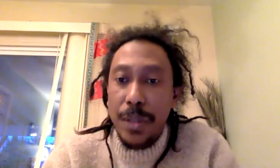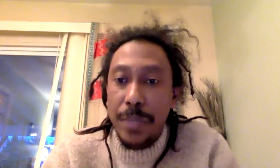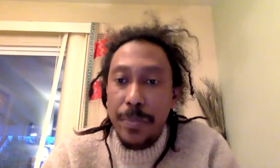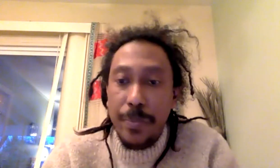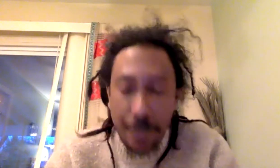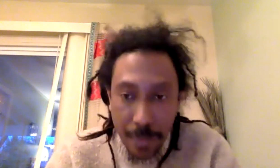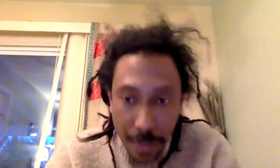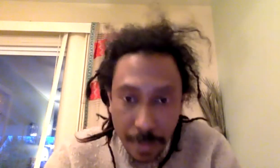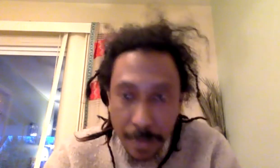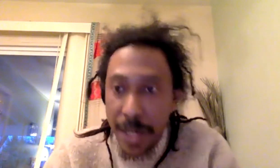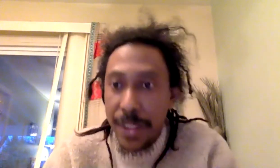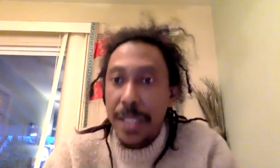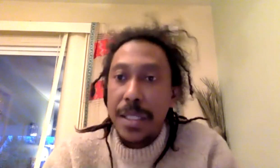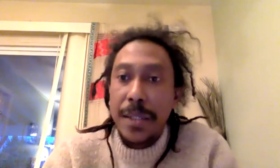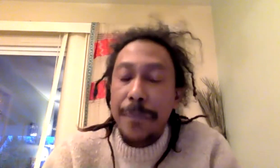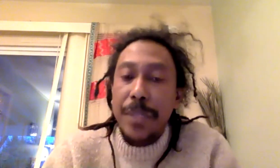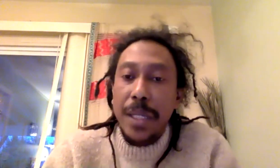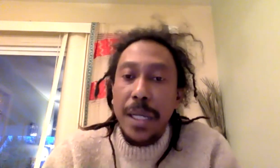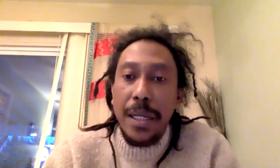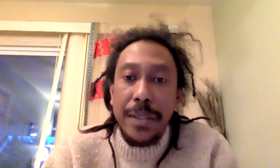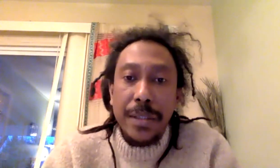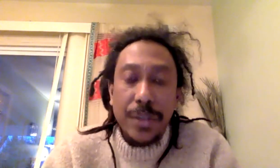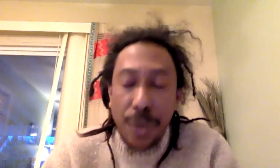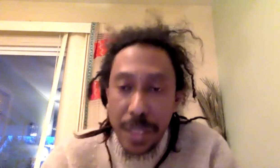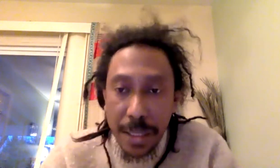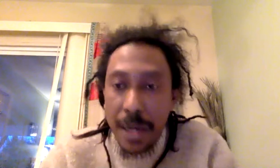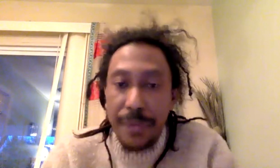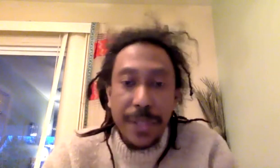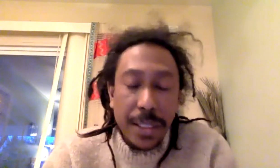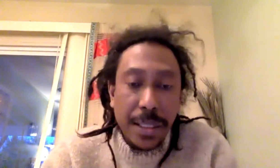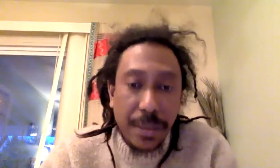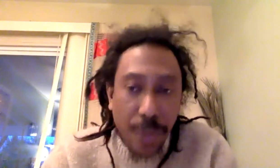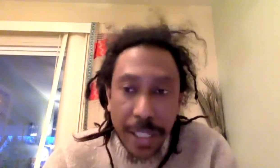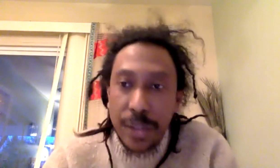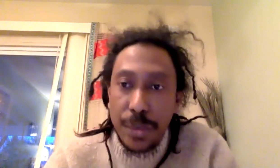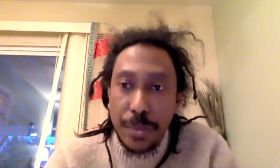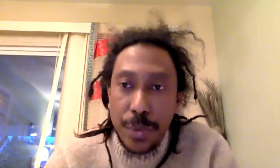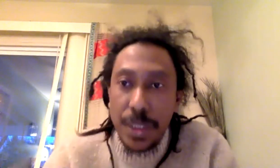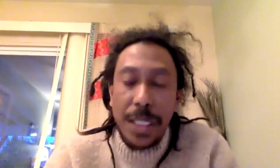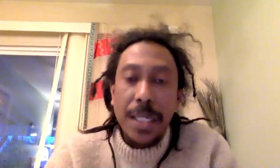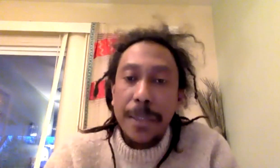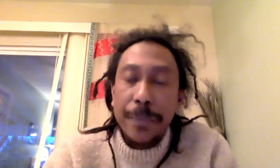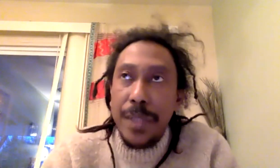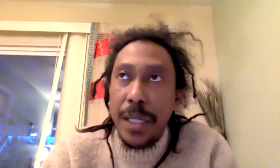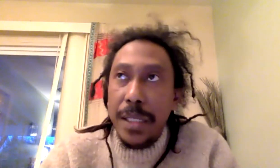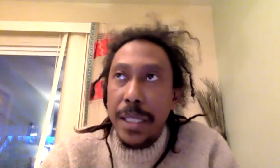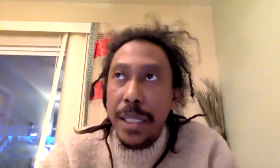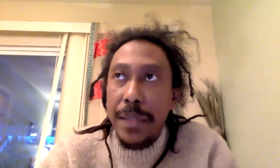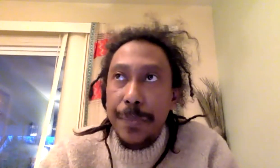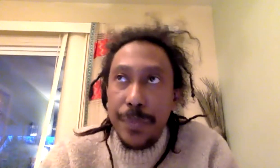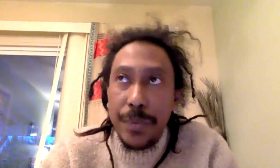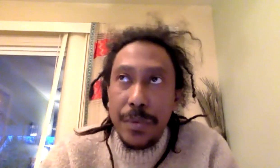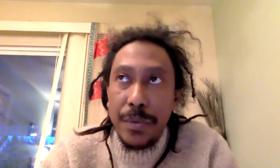are gonna married, and those are things connect to music. And